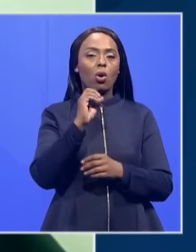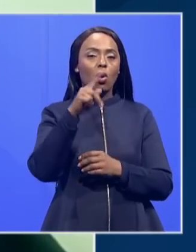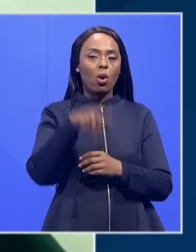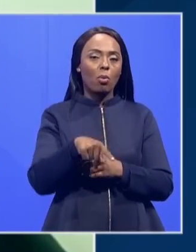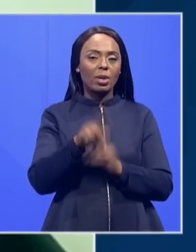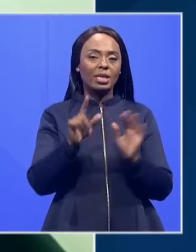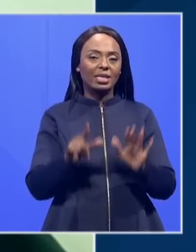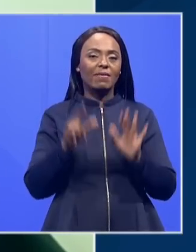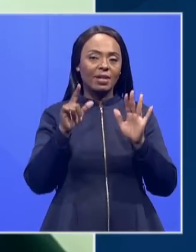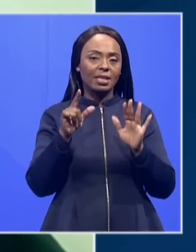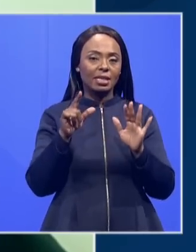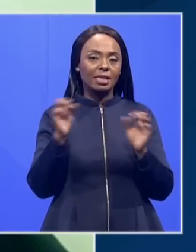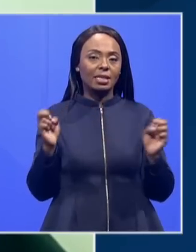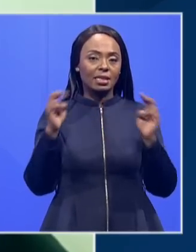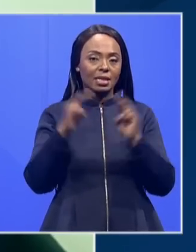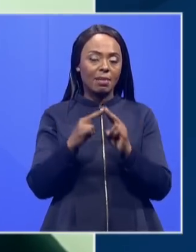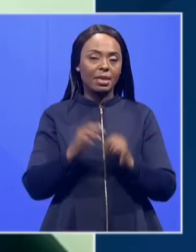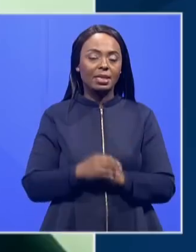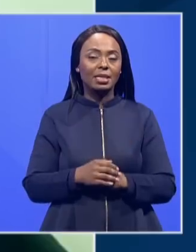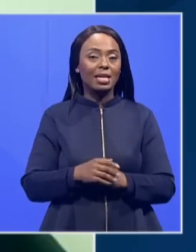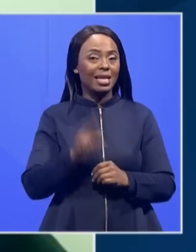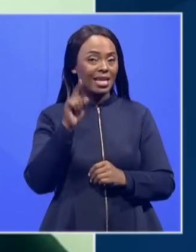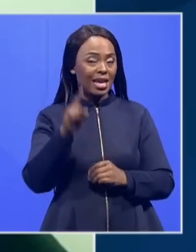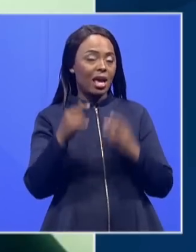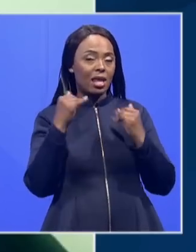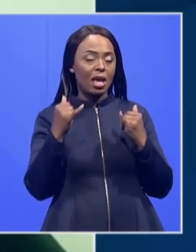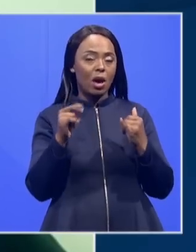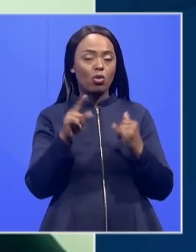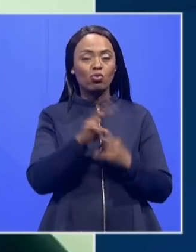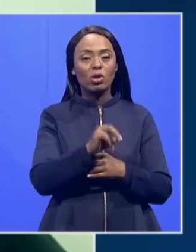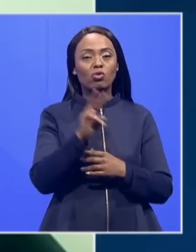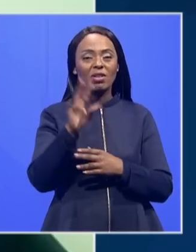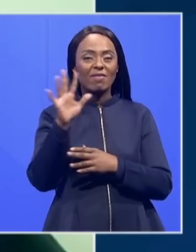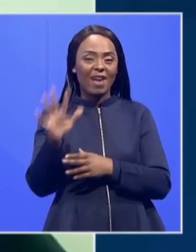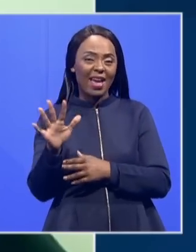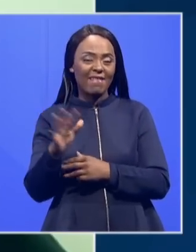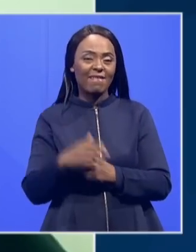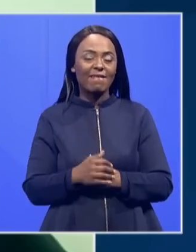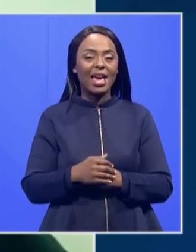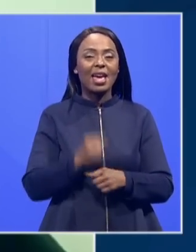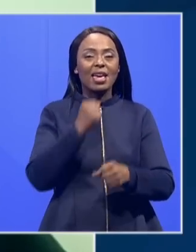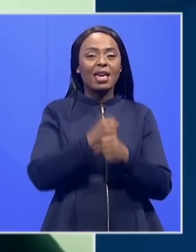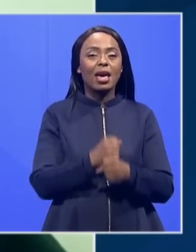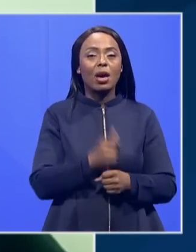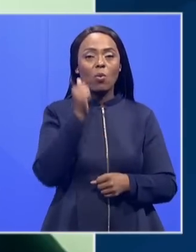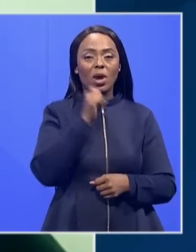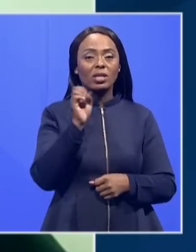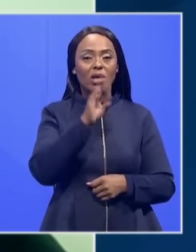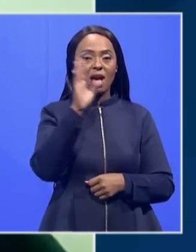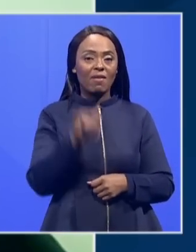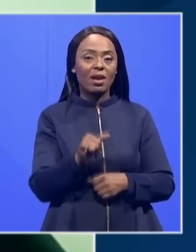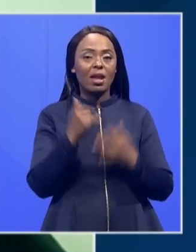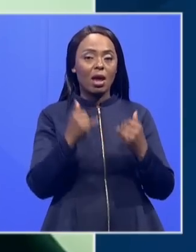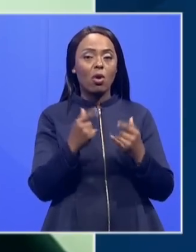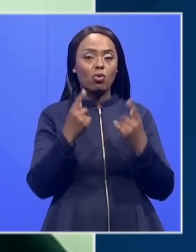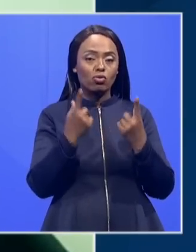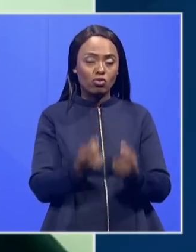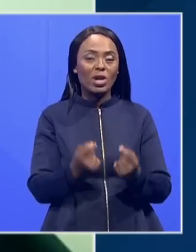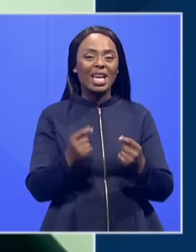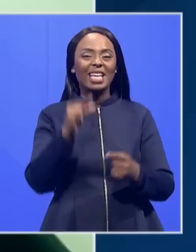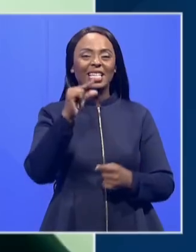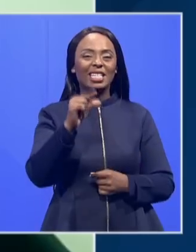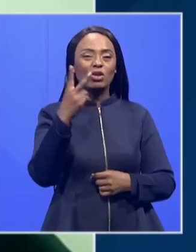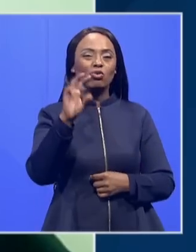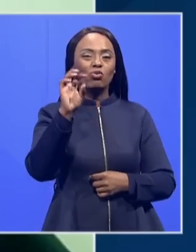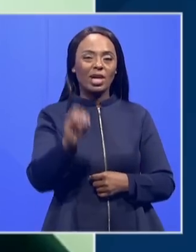same gazette in 2025 when South Africa hosts the G20. What is very important and very